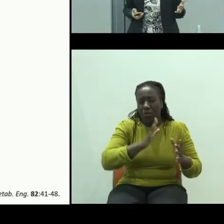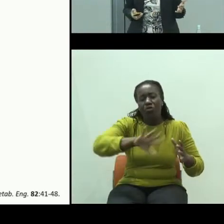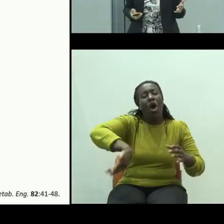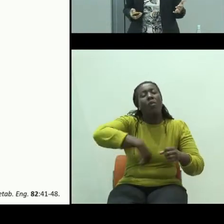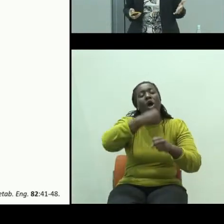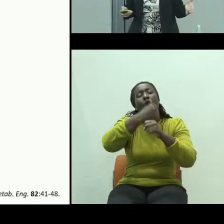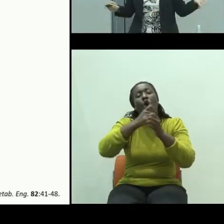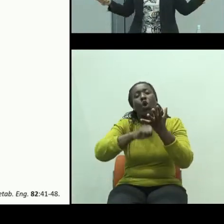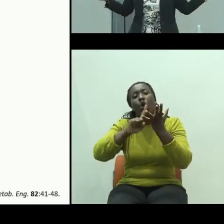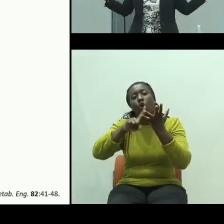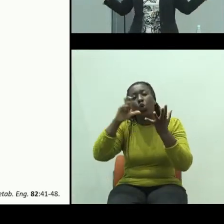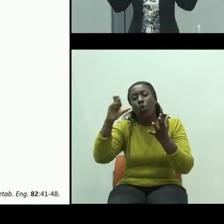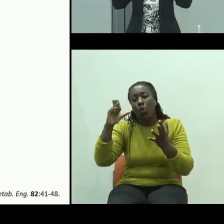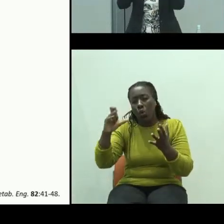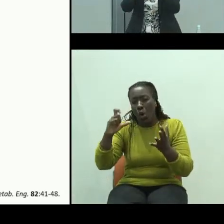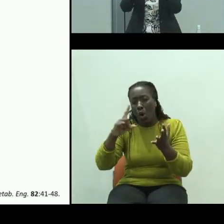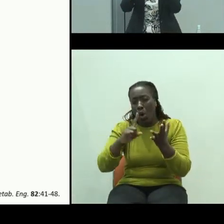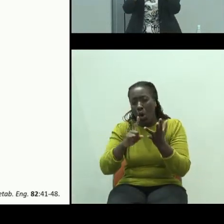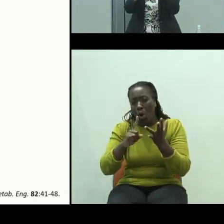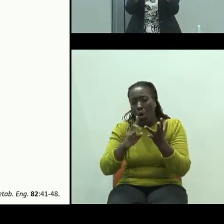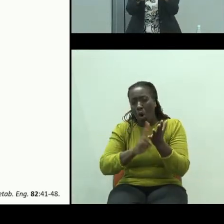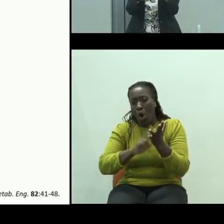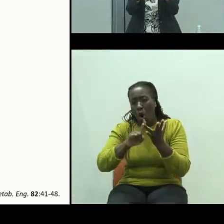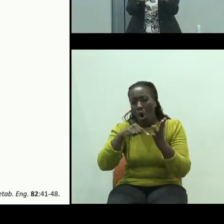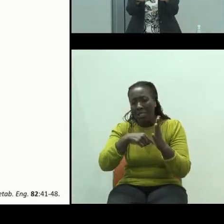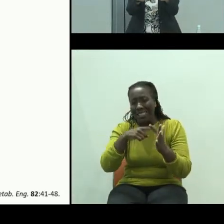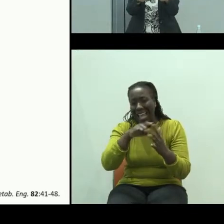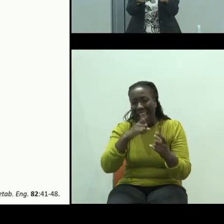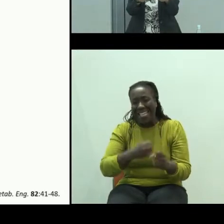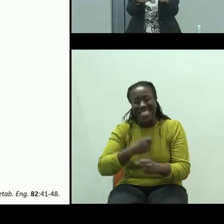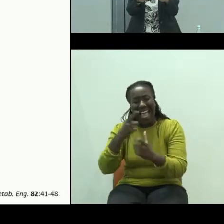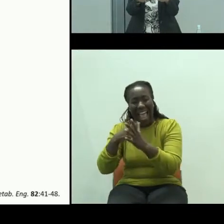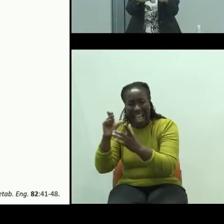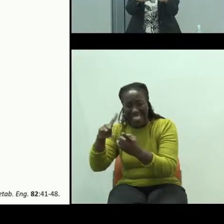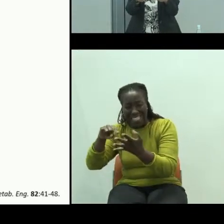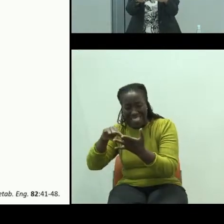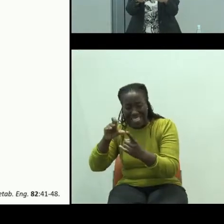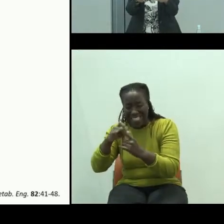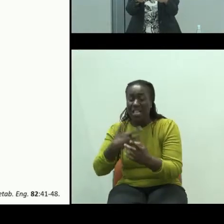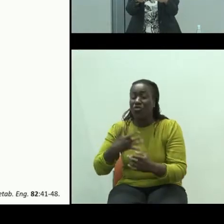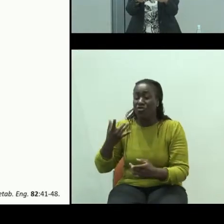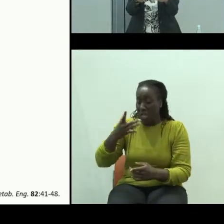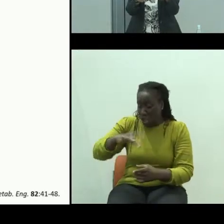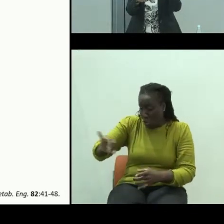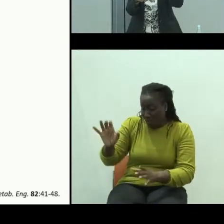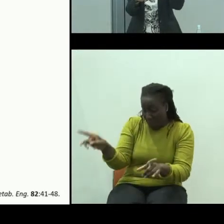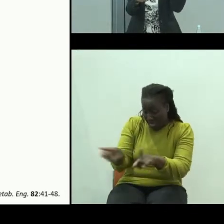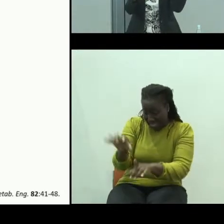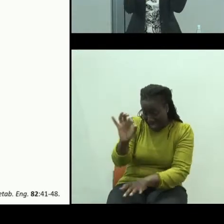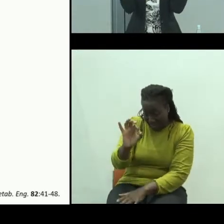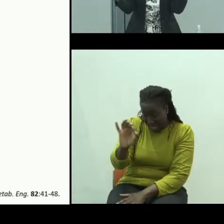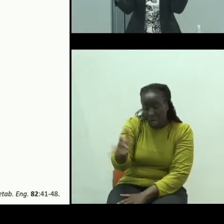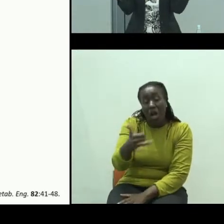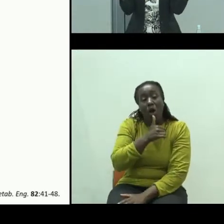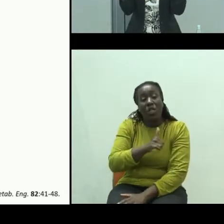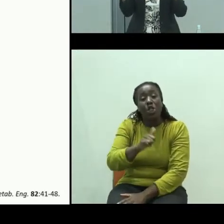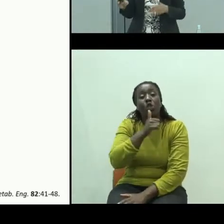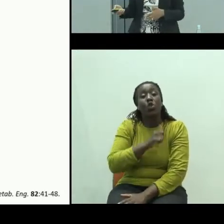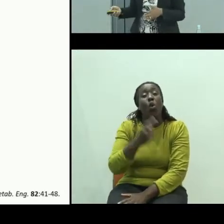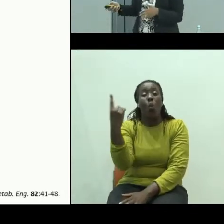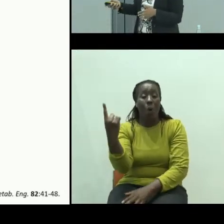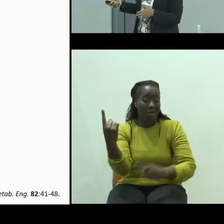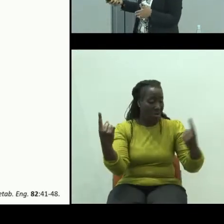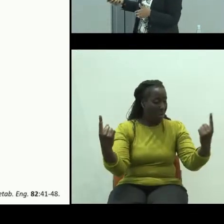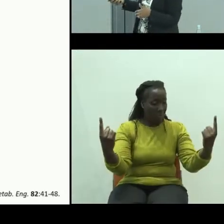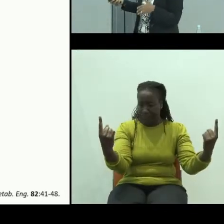gluconic acid. And then we put both of the pathways in the same cell, but then provided only one or the other